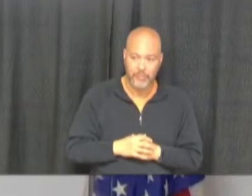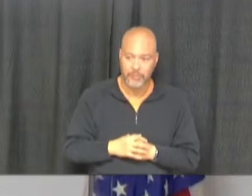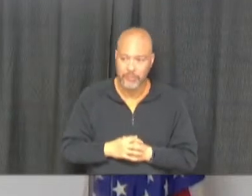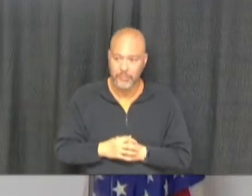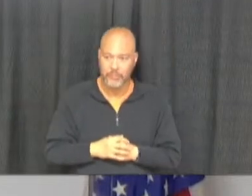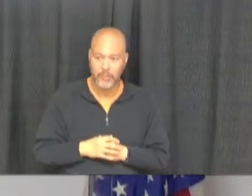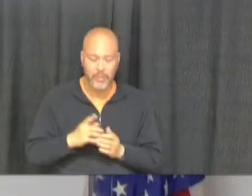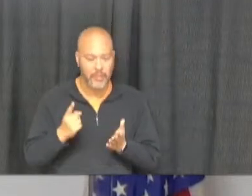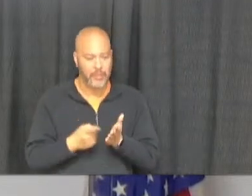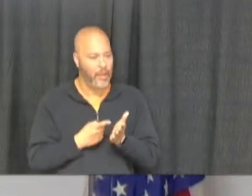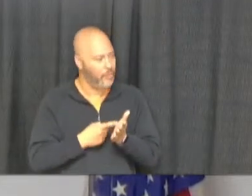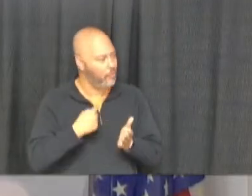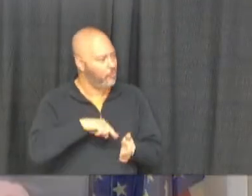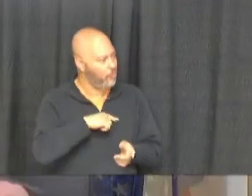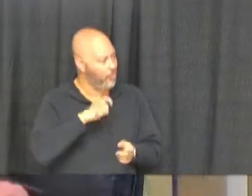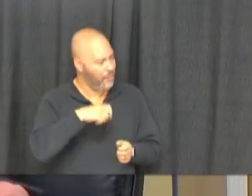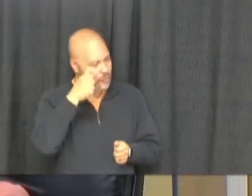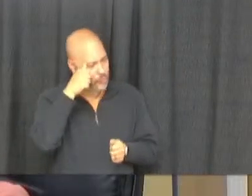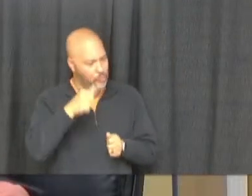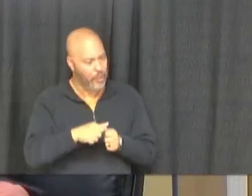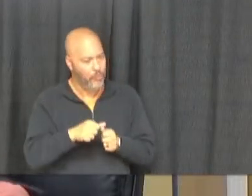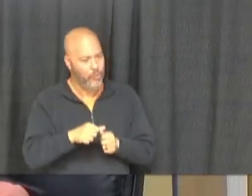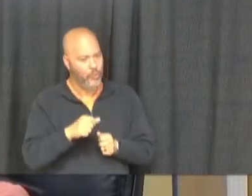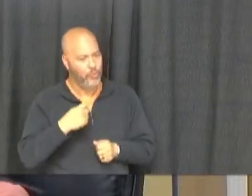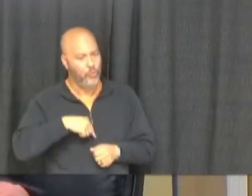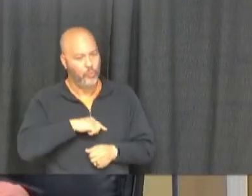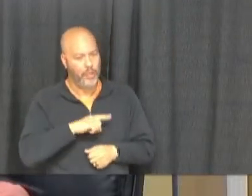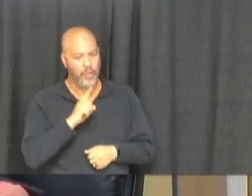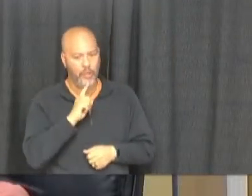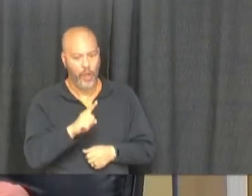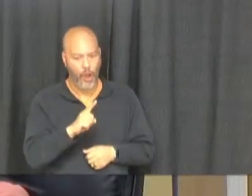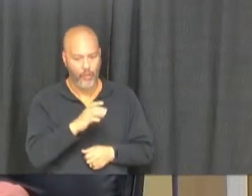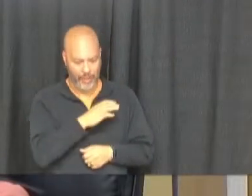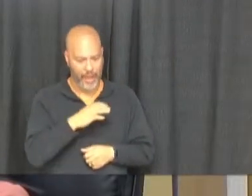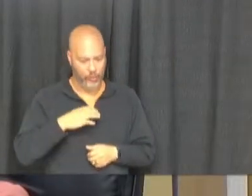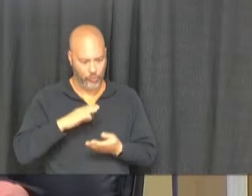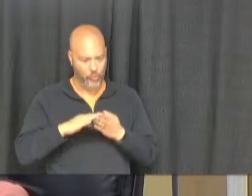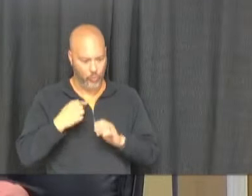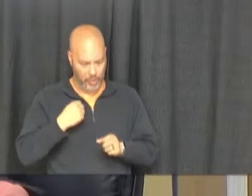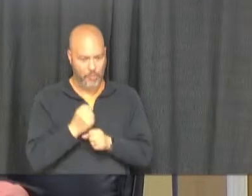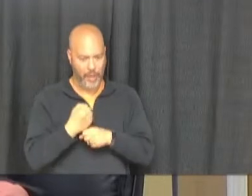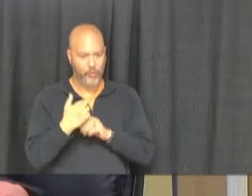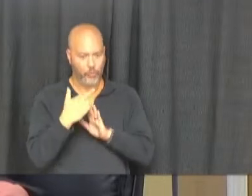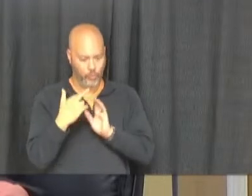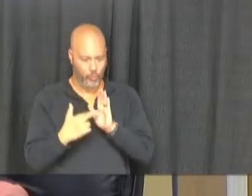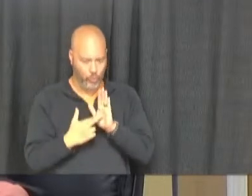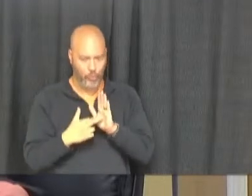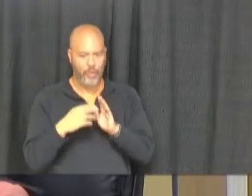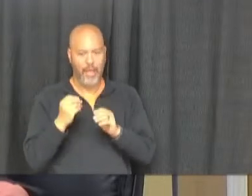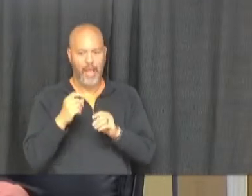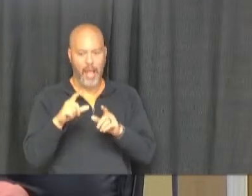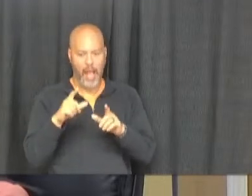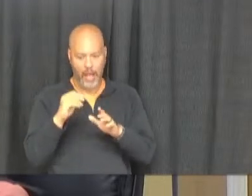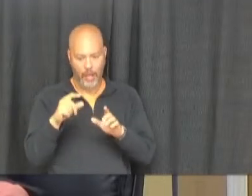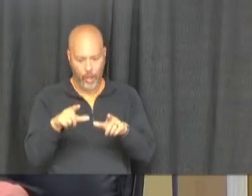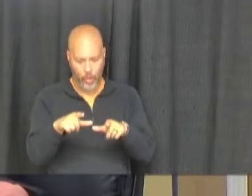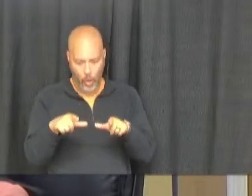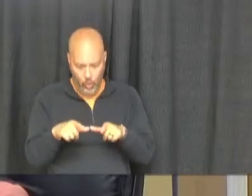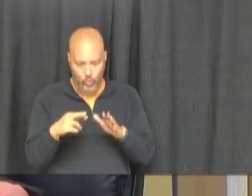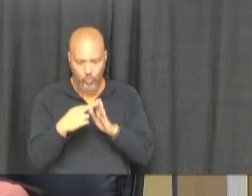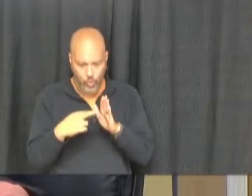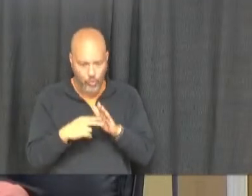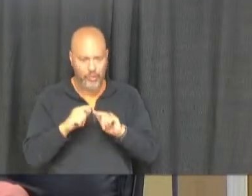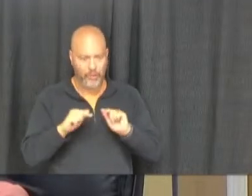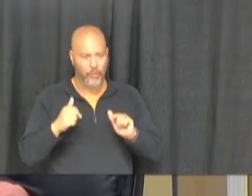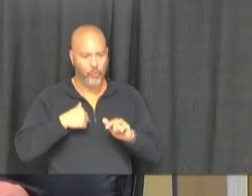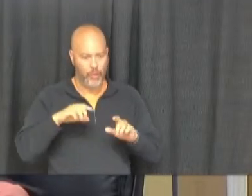you know, sometimes we have to remember that we are the city council. We do make the rules and some local rules here, and